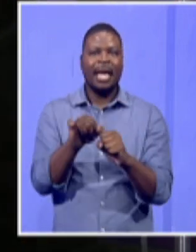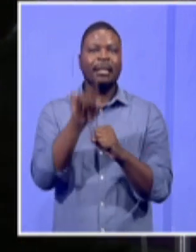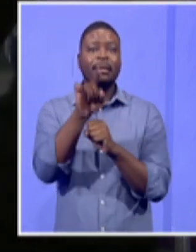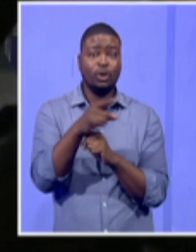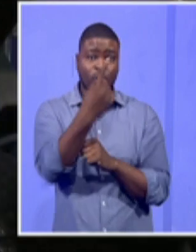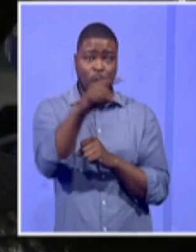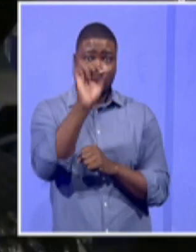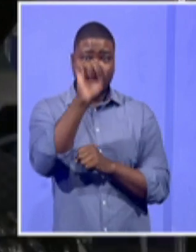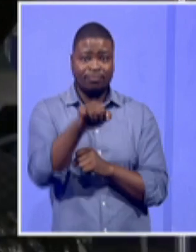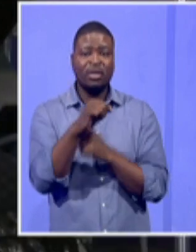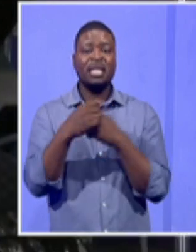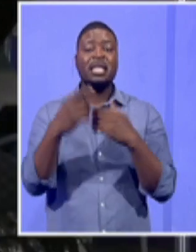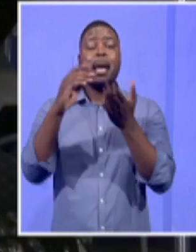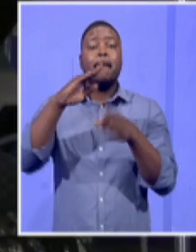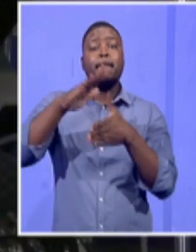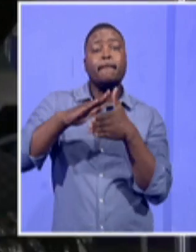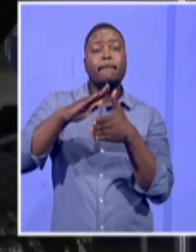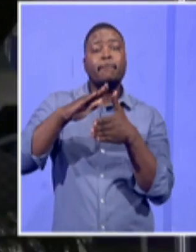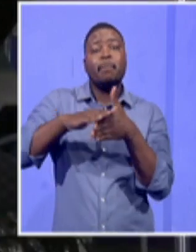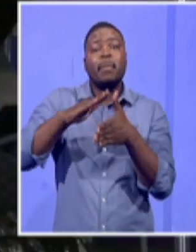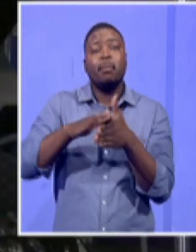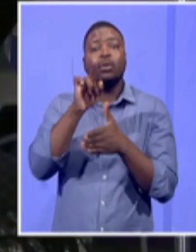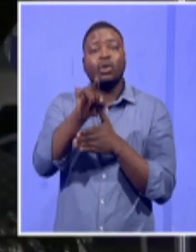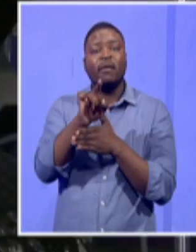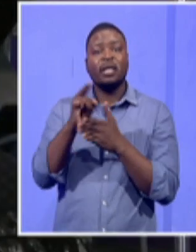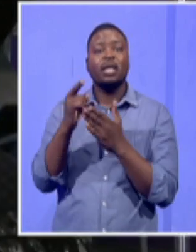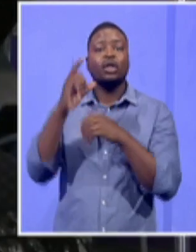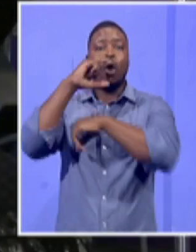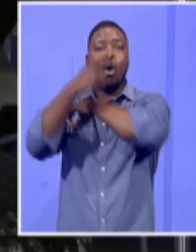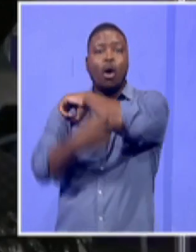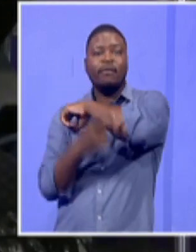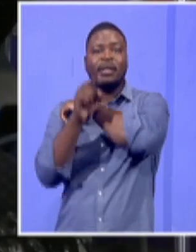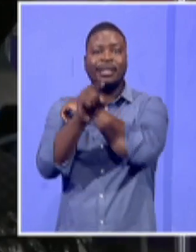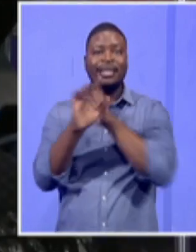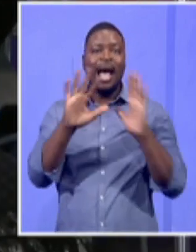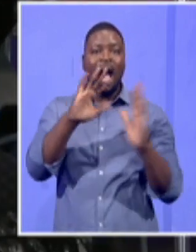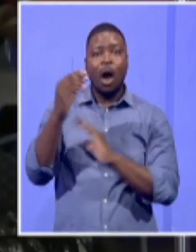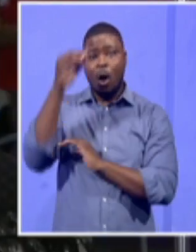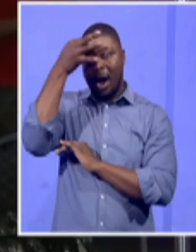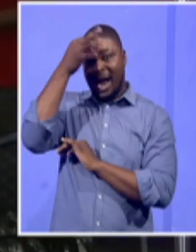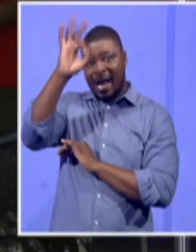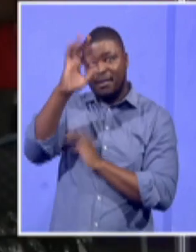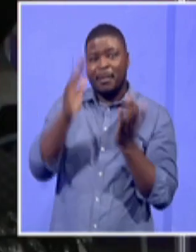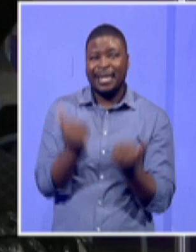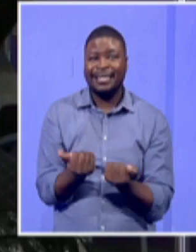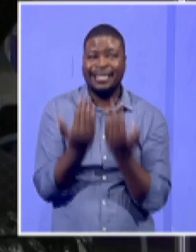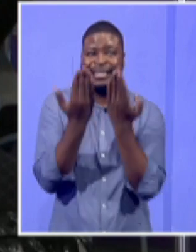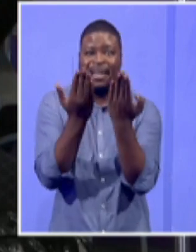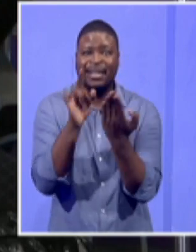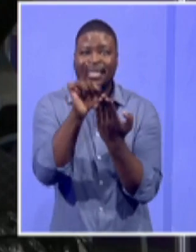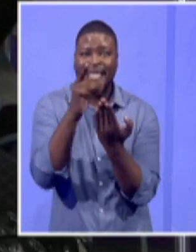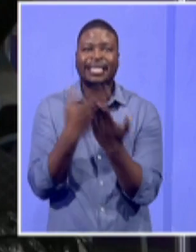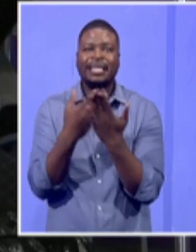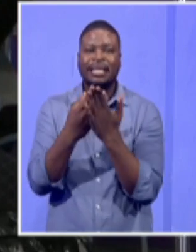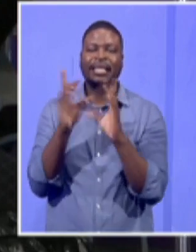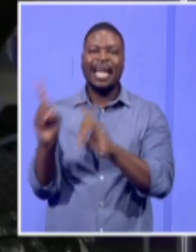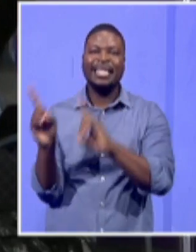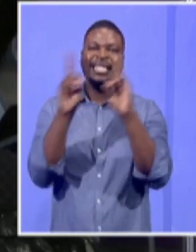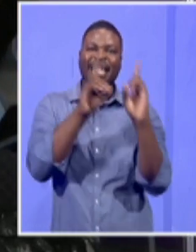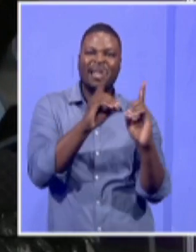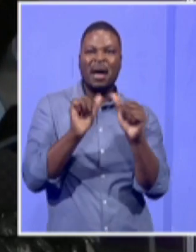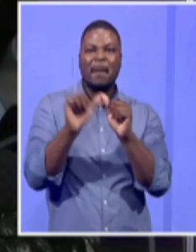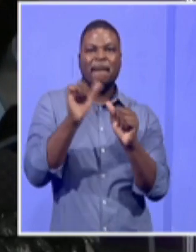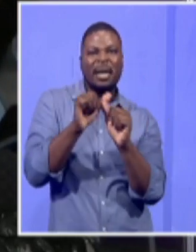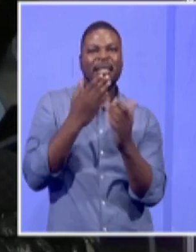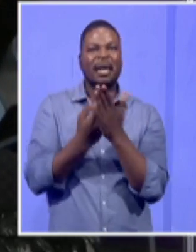the purpose of this conference is really to start looking at how government services can be delivered better using the